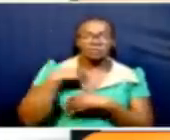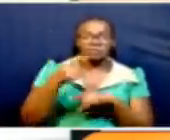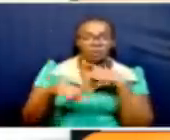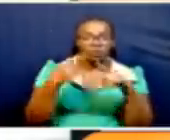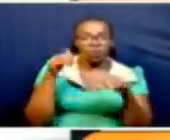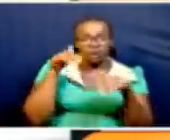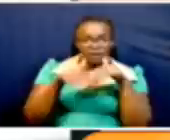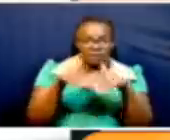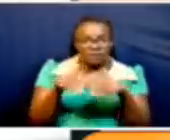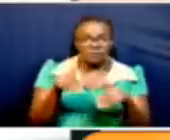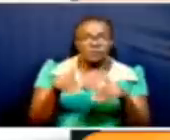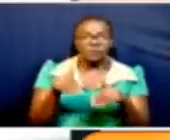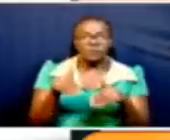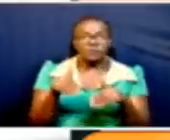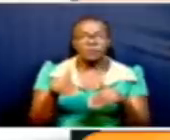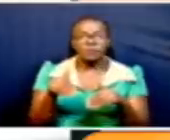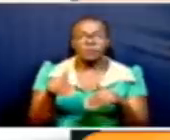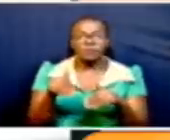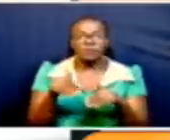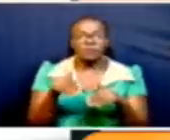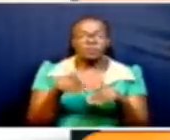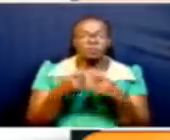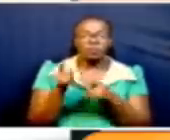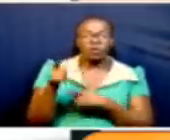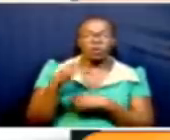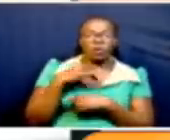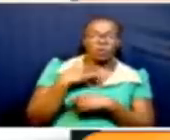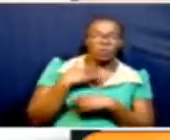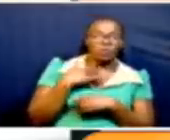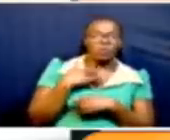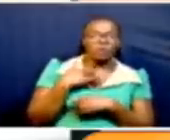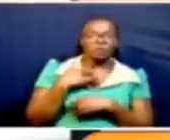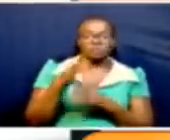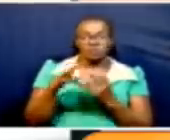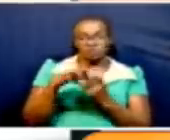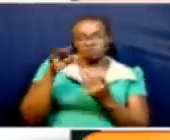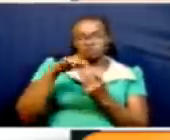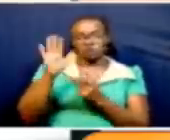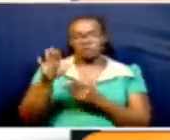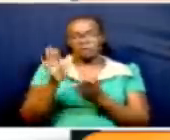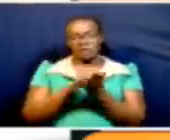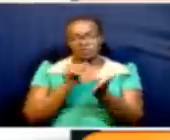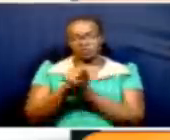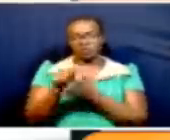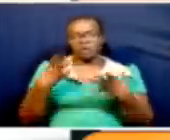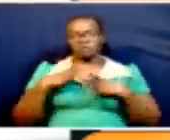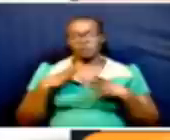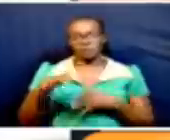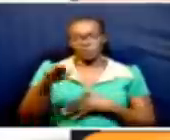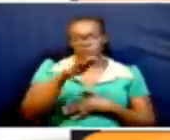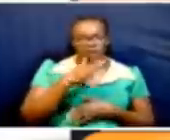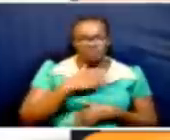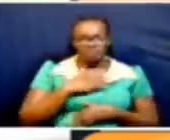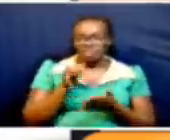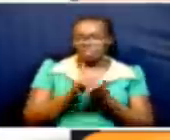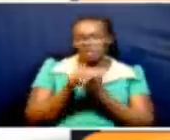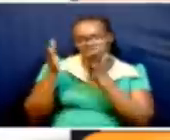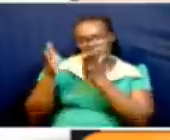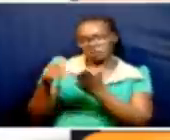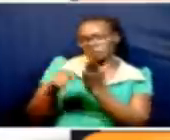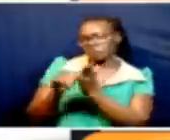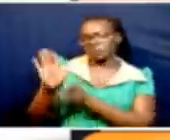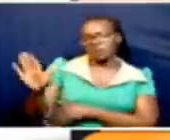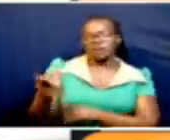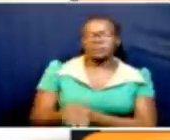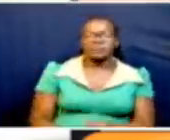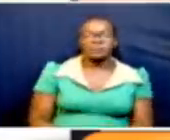election, and he still feels like his choice was destroyed by the people of Nyali. That is his own personal issue. Sure.